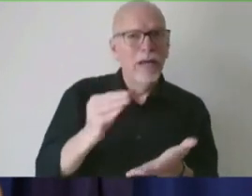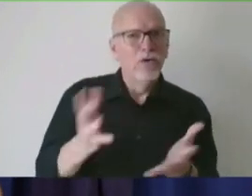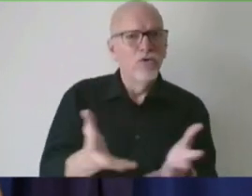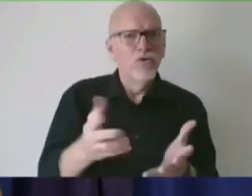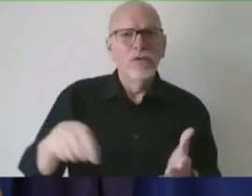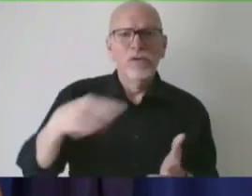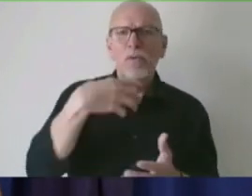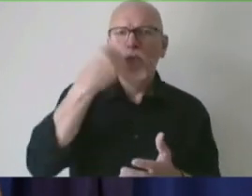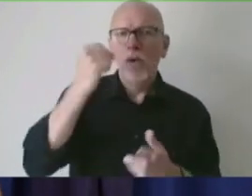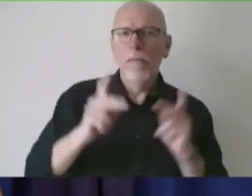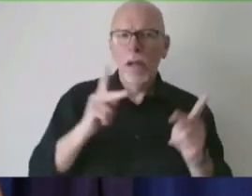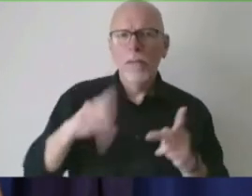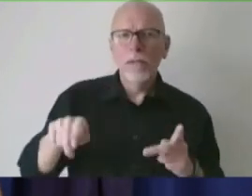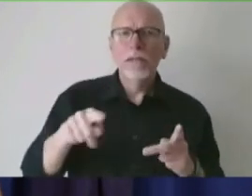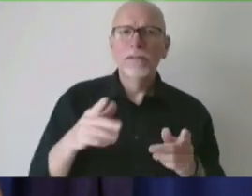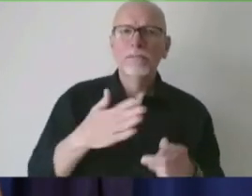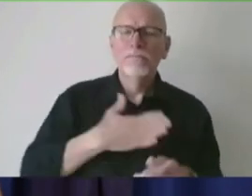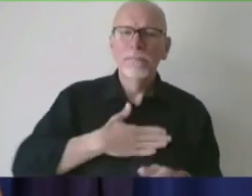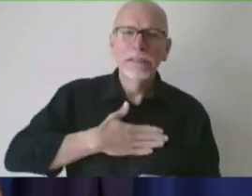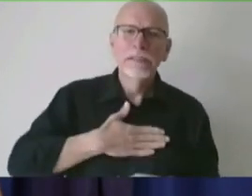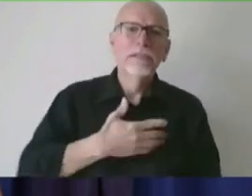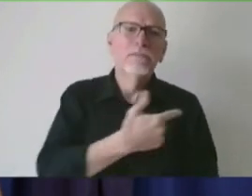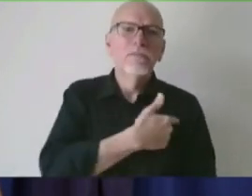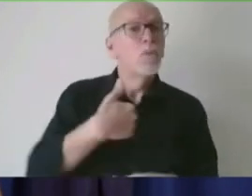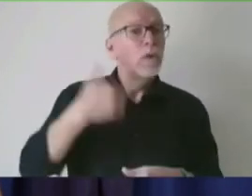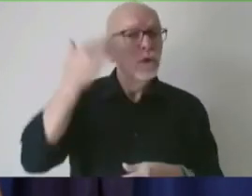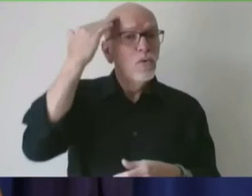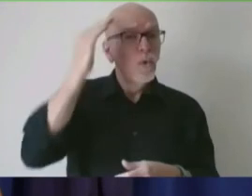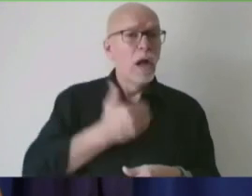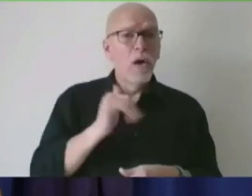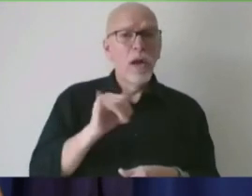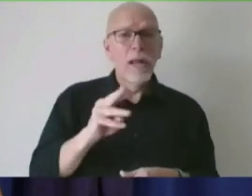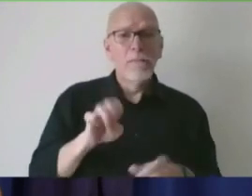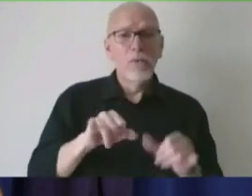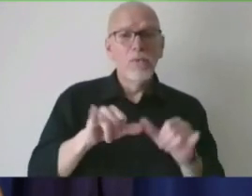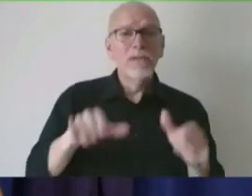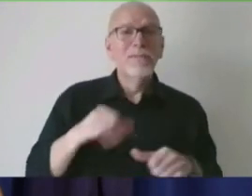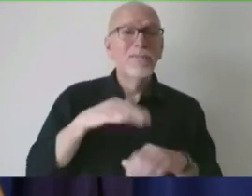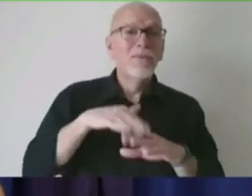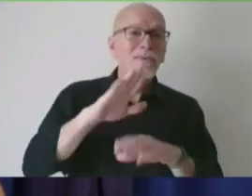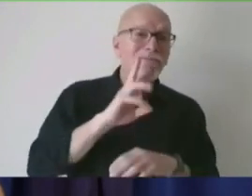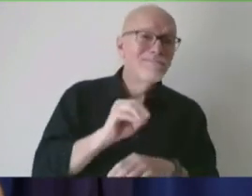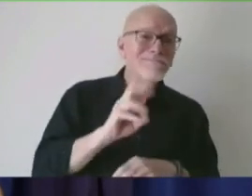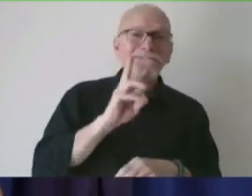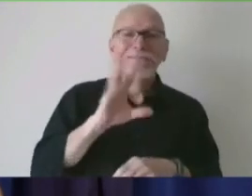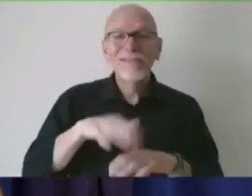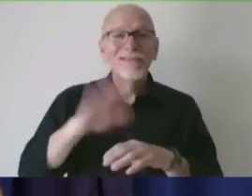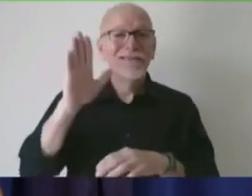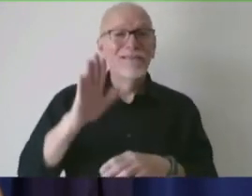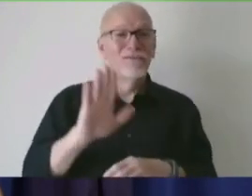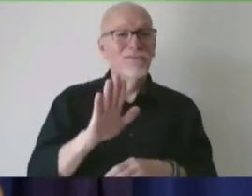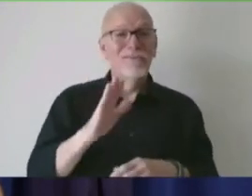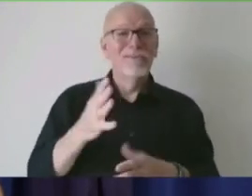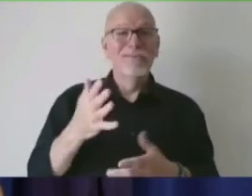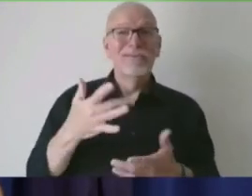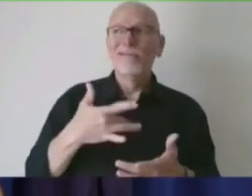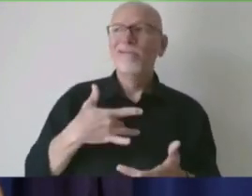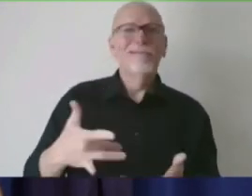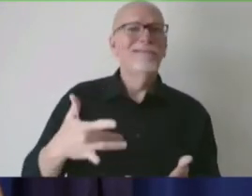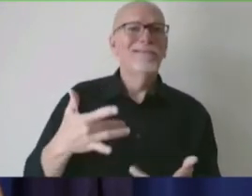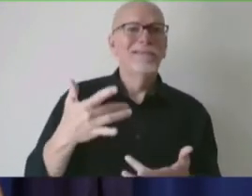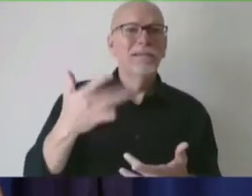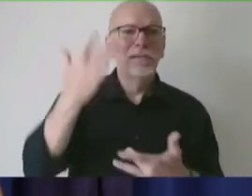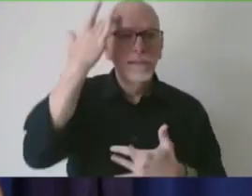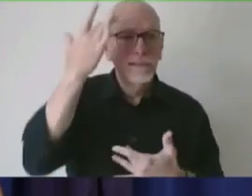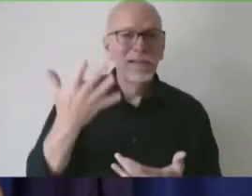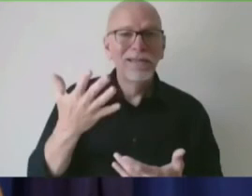elderly population to do. We always knew that our immune system above 60 to 65 doesn't work as well. We don't respond as well to the influenza vaccine